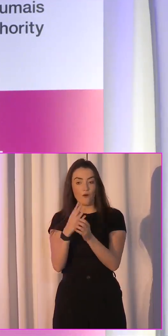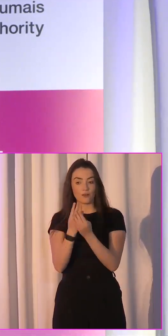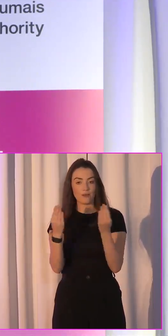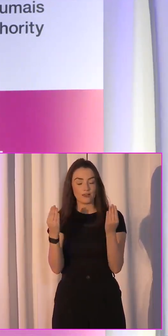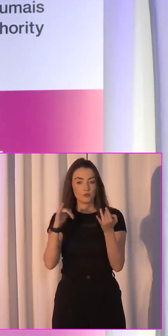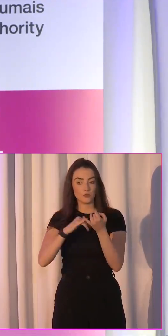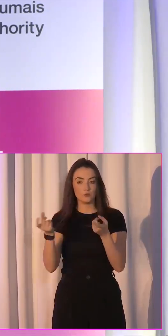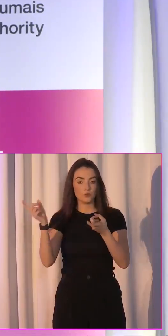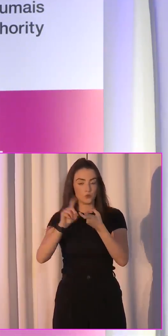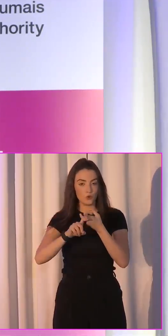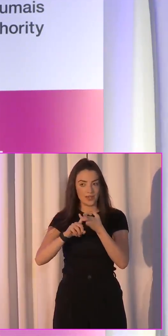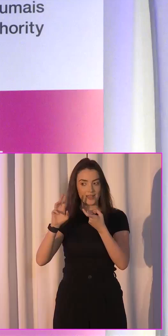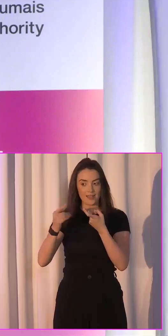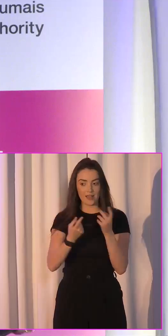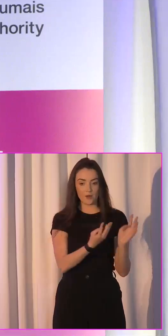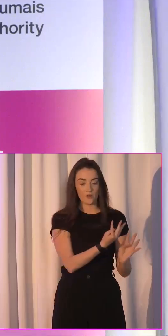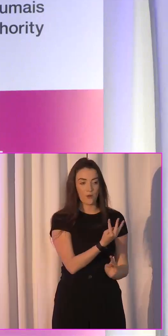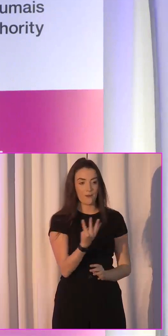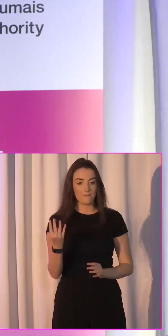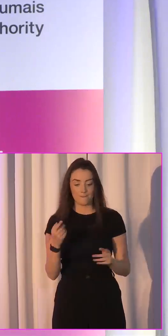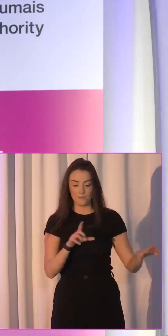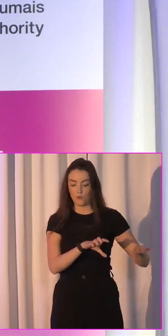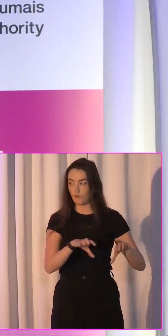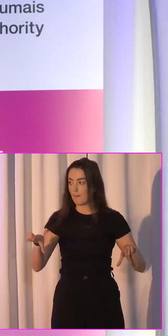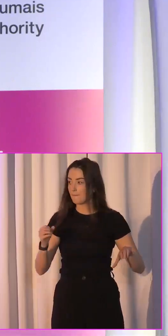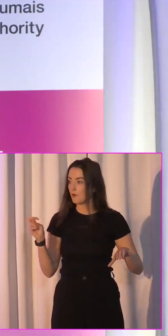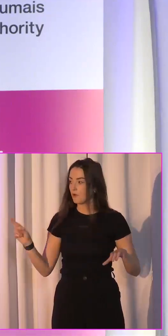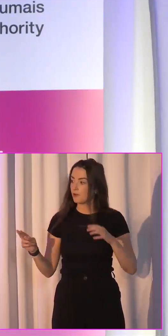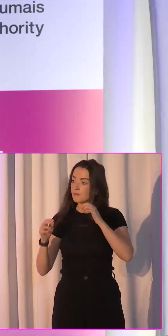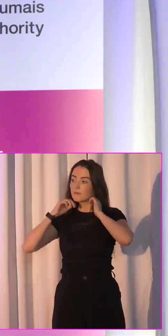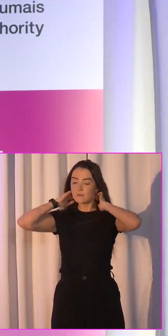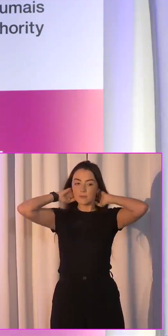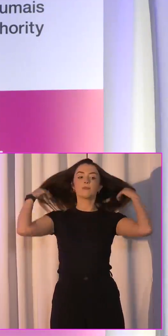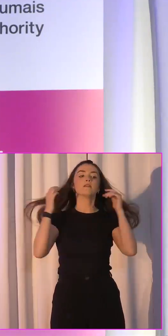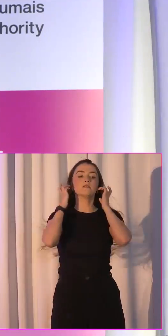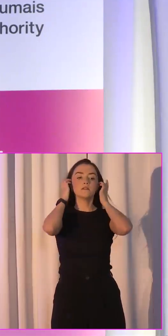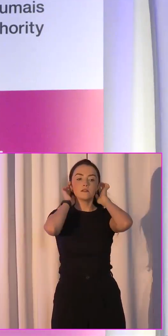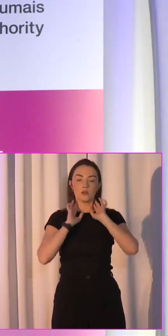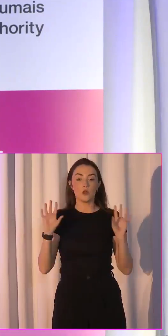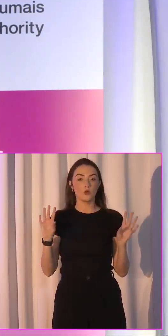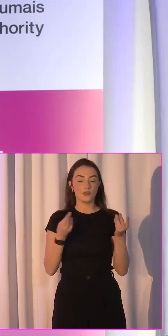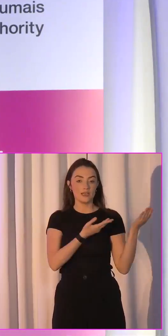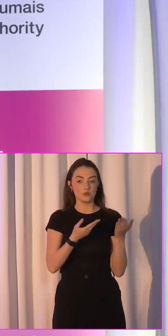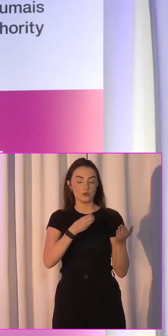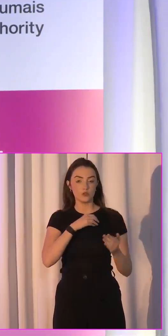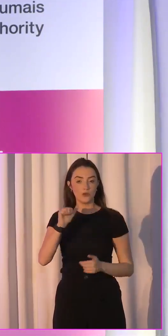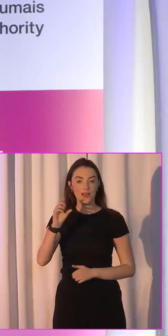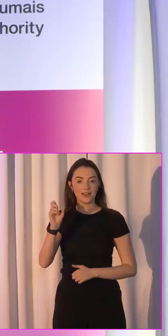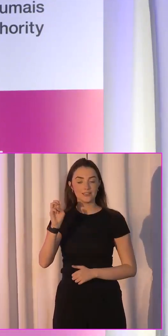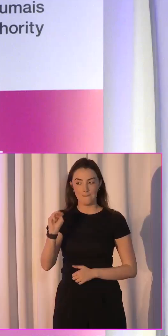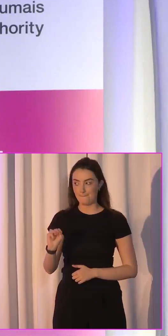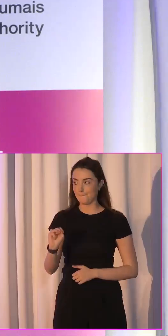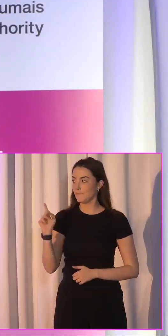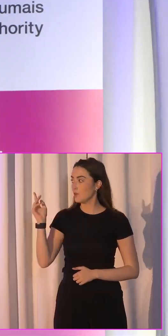joining Adam could take to the stage either through the ramp or up behind me, while I just do a quick introduction to Adam. He